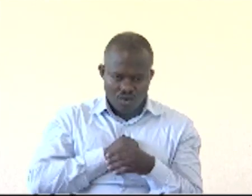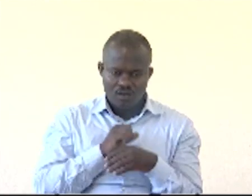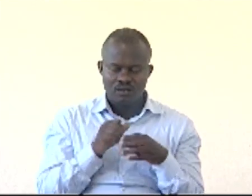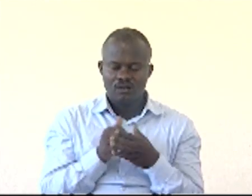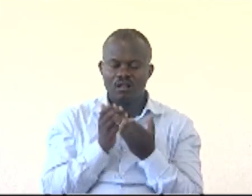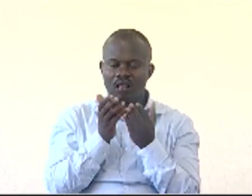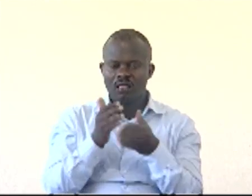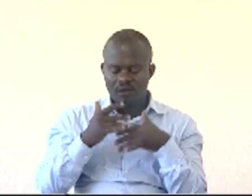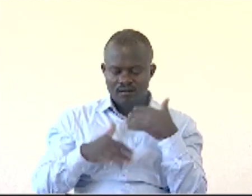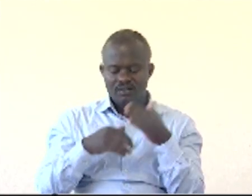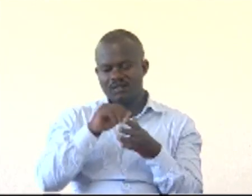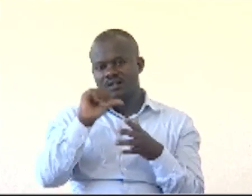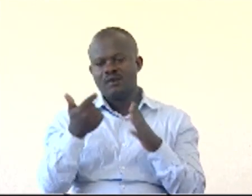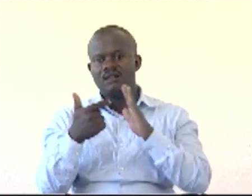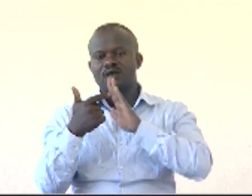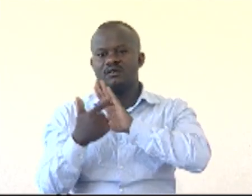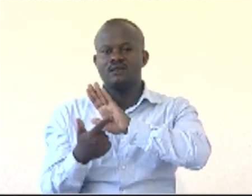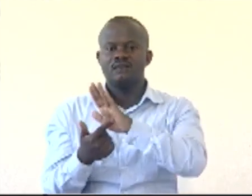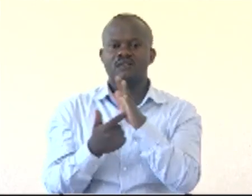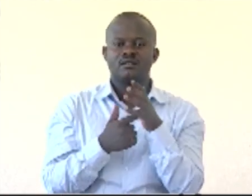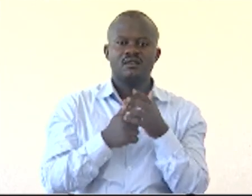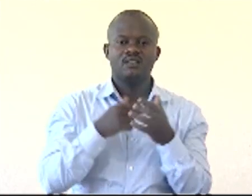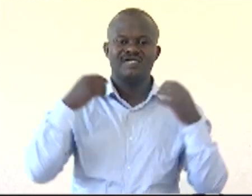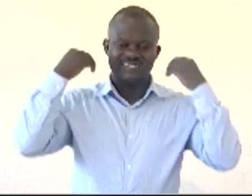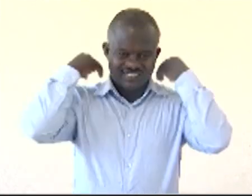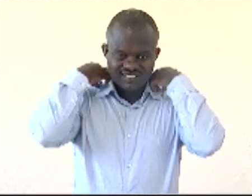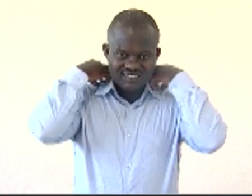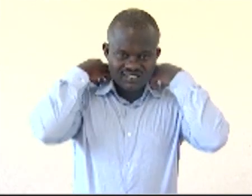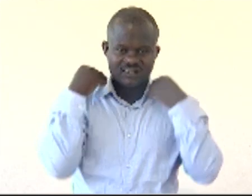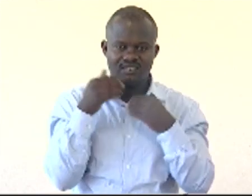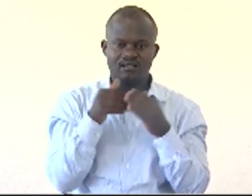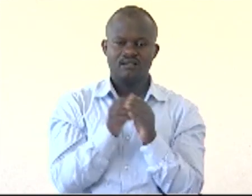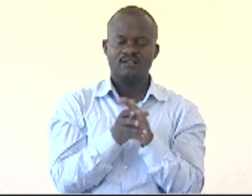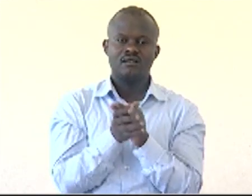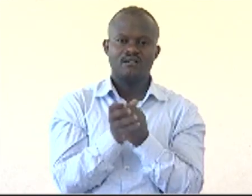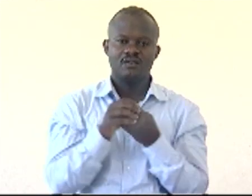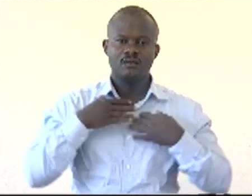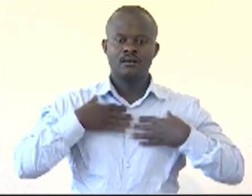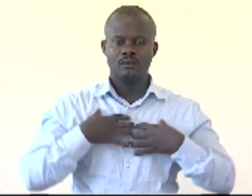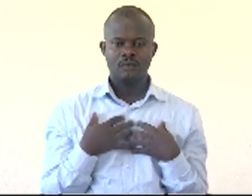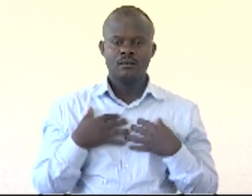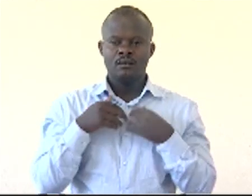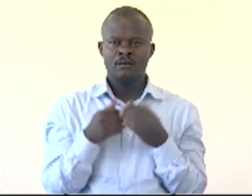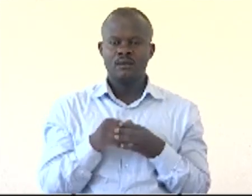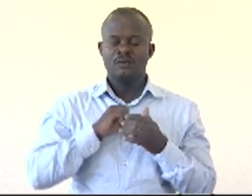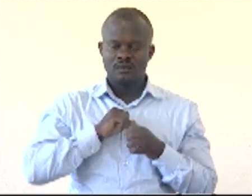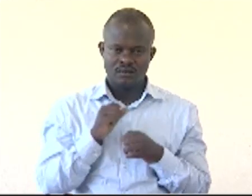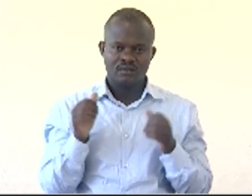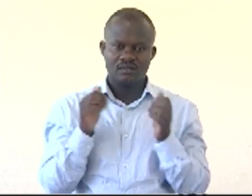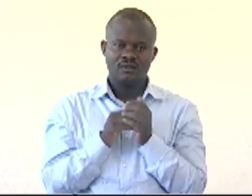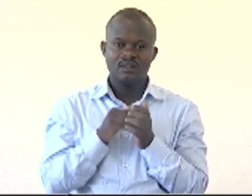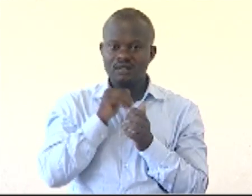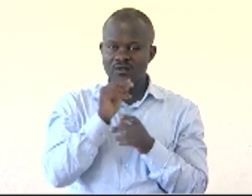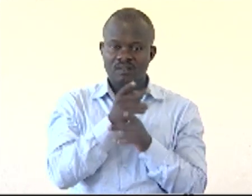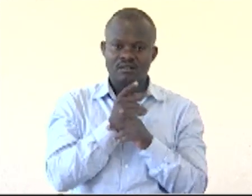blood, this is another sign or symptom. Chest pain or pain with breathing or coughing.